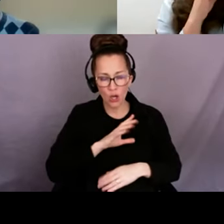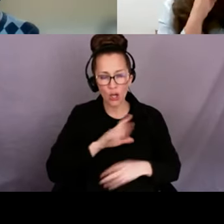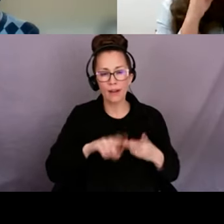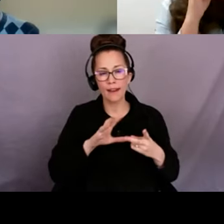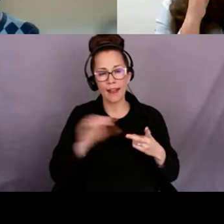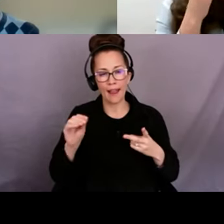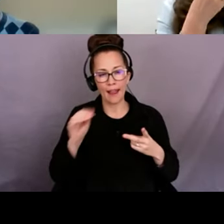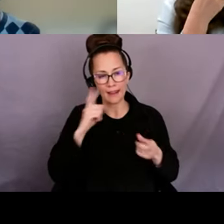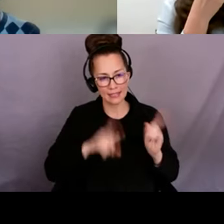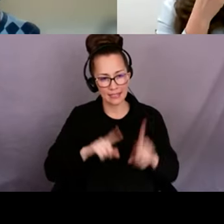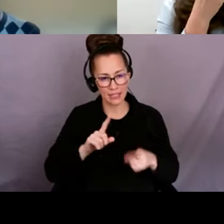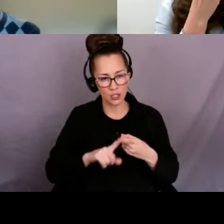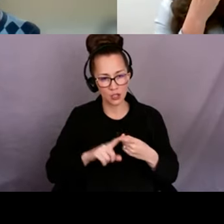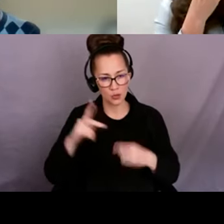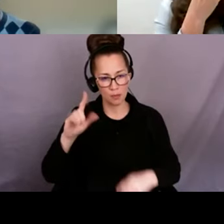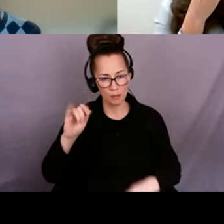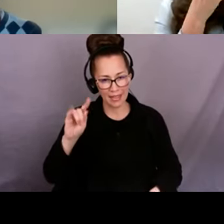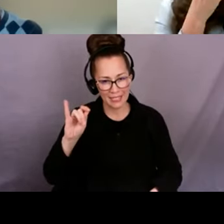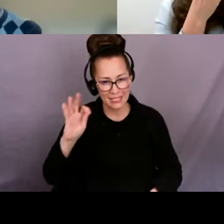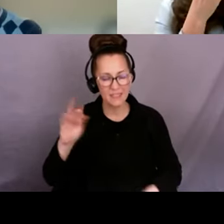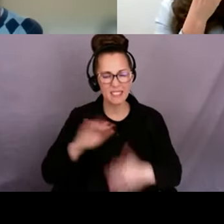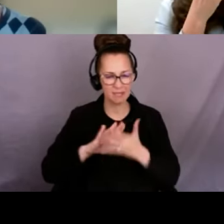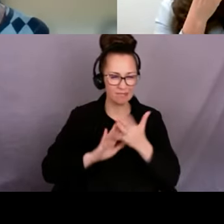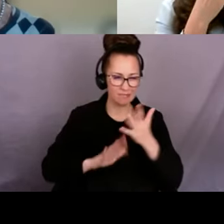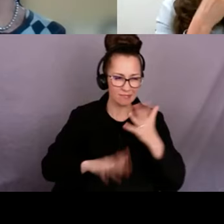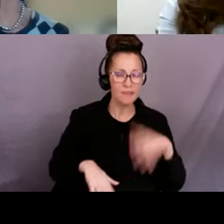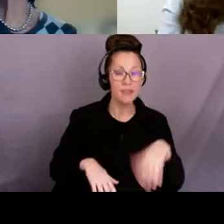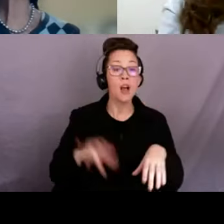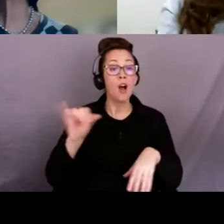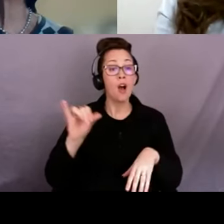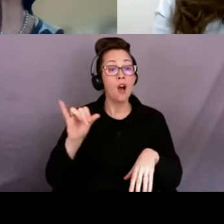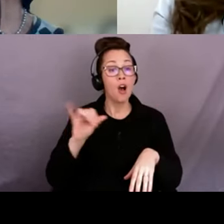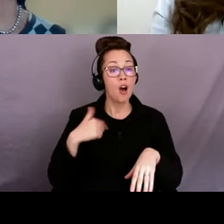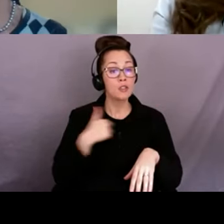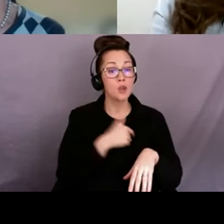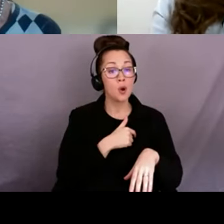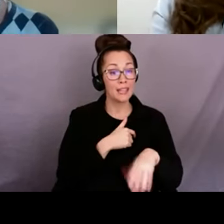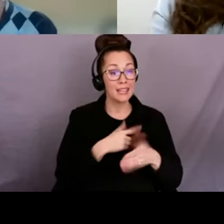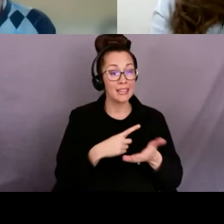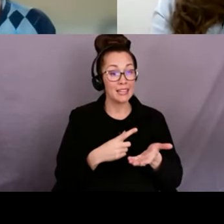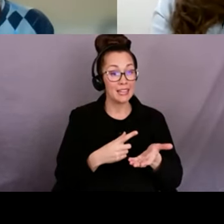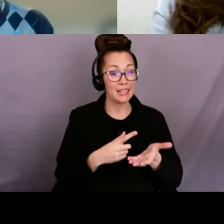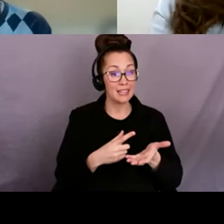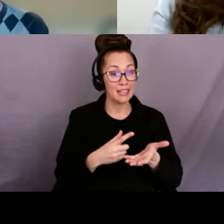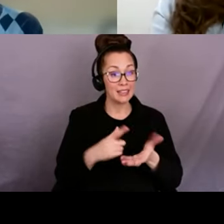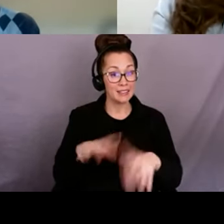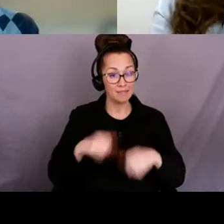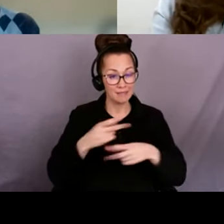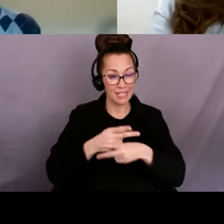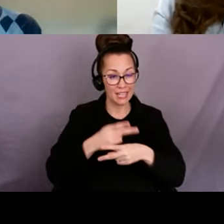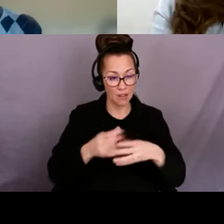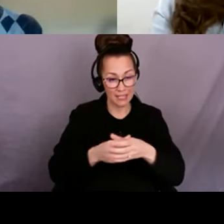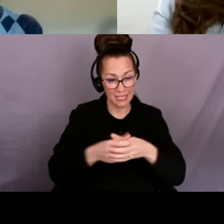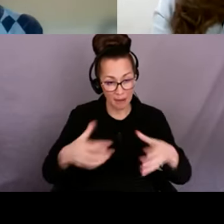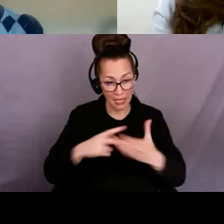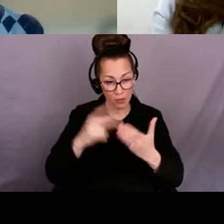plaintiffs' counsel and the Consumer Advisory Board. We also deal with expansion of residential program requests. We provide